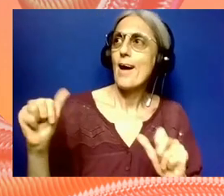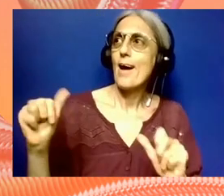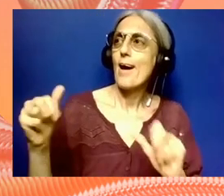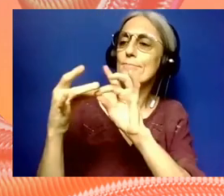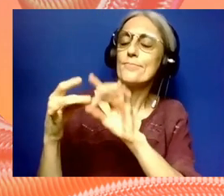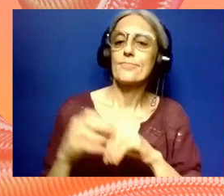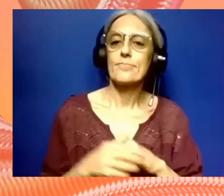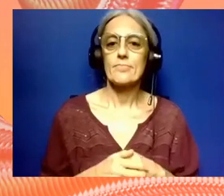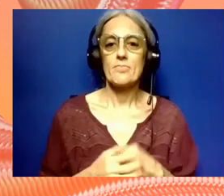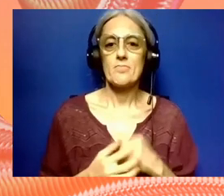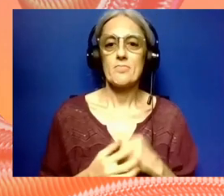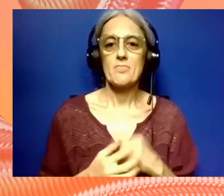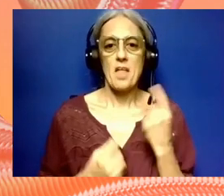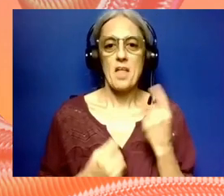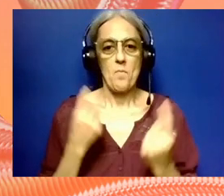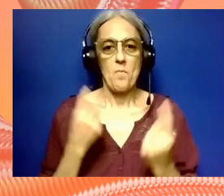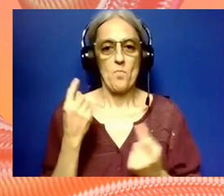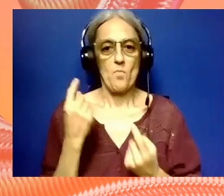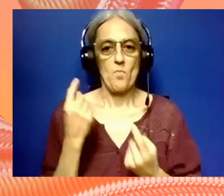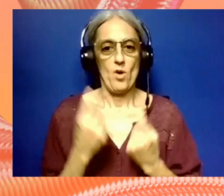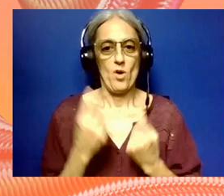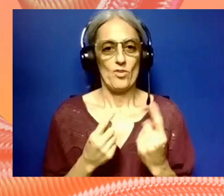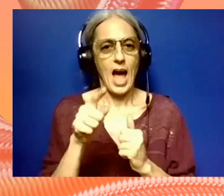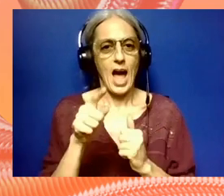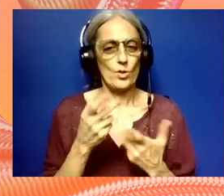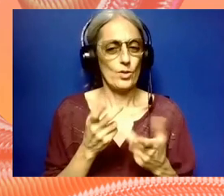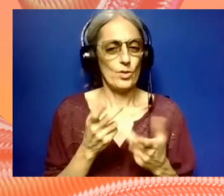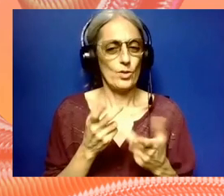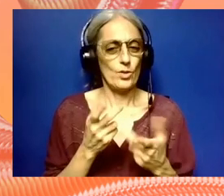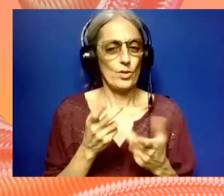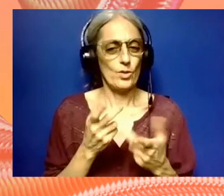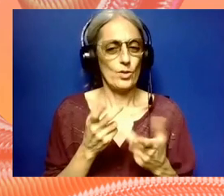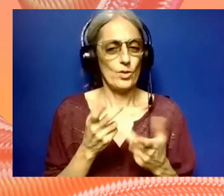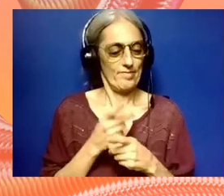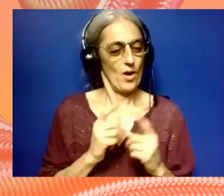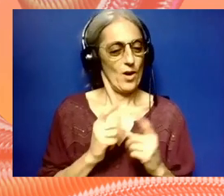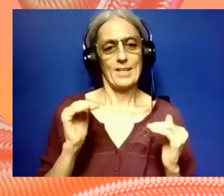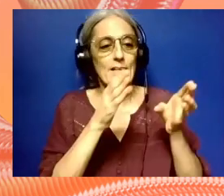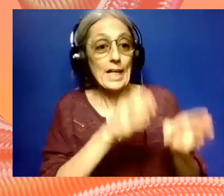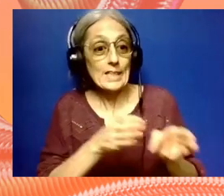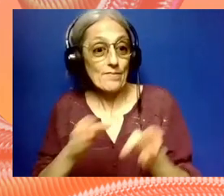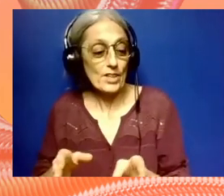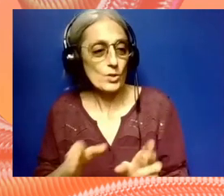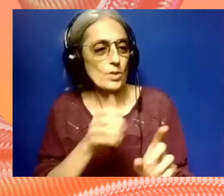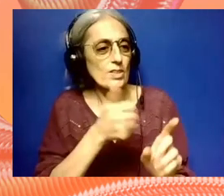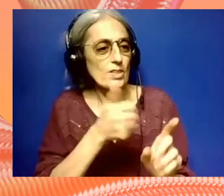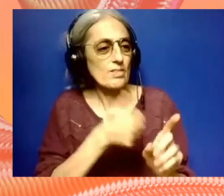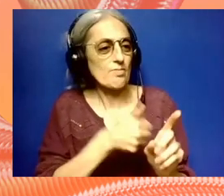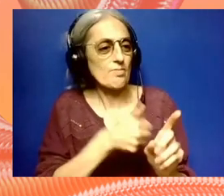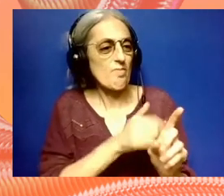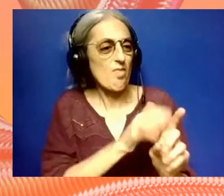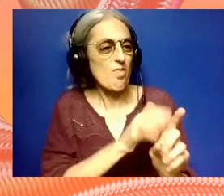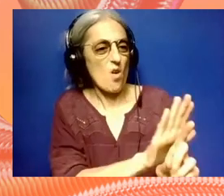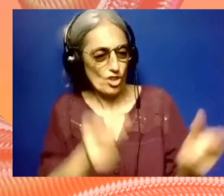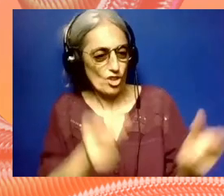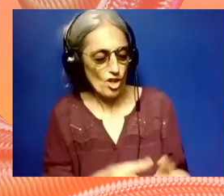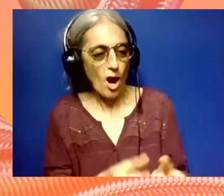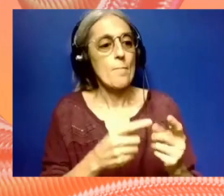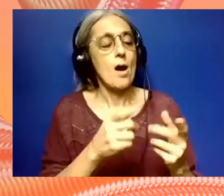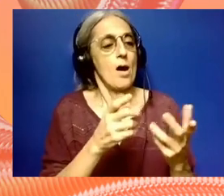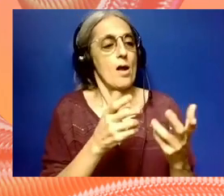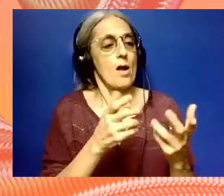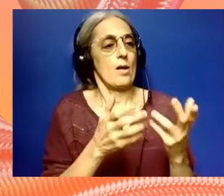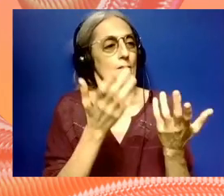an astrologer, working with individuals, working with individual charts, helping people still hold that orientation